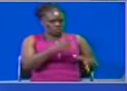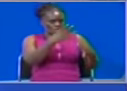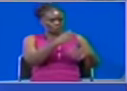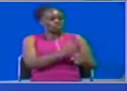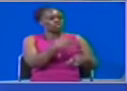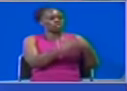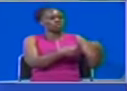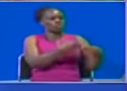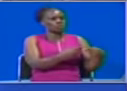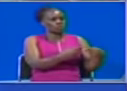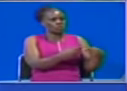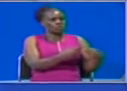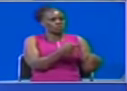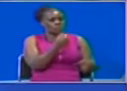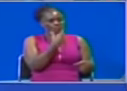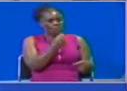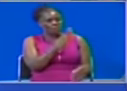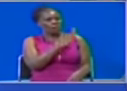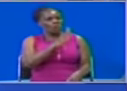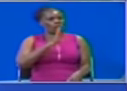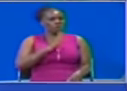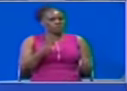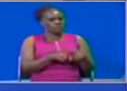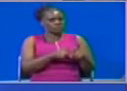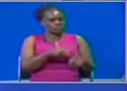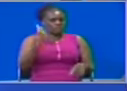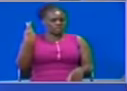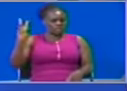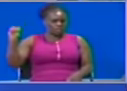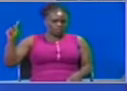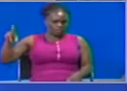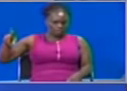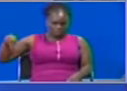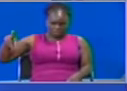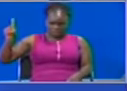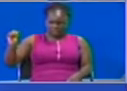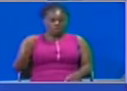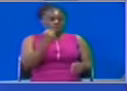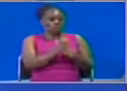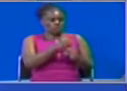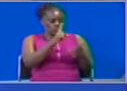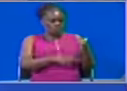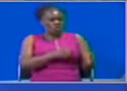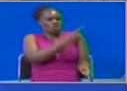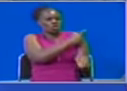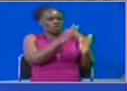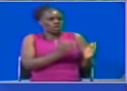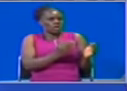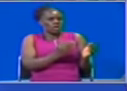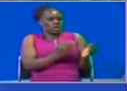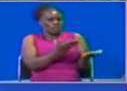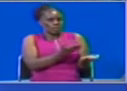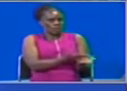Association, by the Pharmaceutical Society of Kenya, and along with KMPDU. Now, what we have done is that the doctors who need apply to the